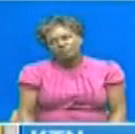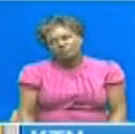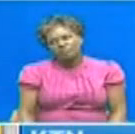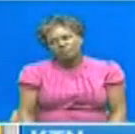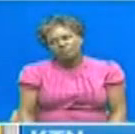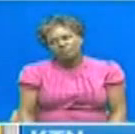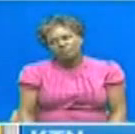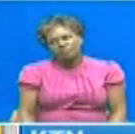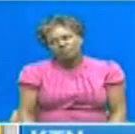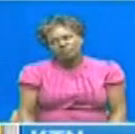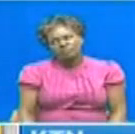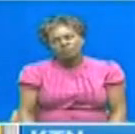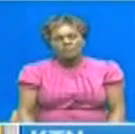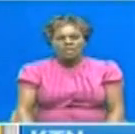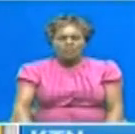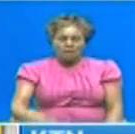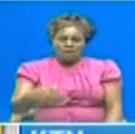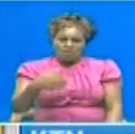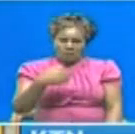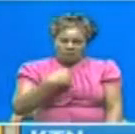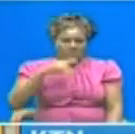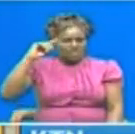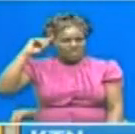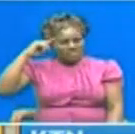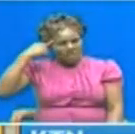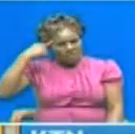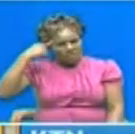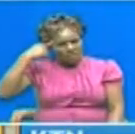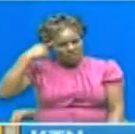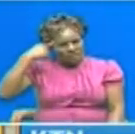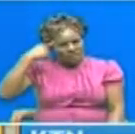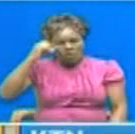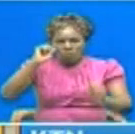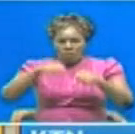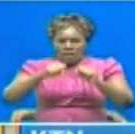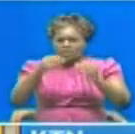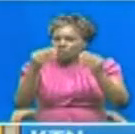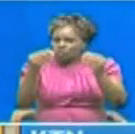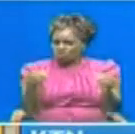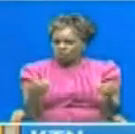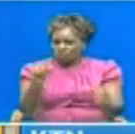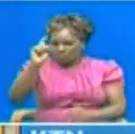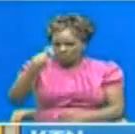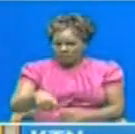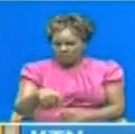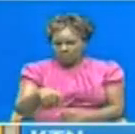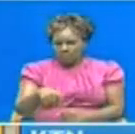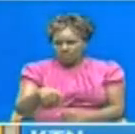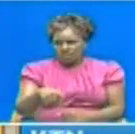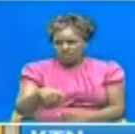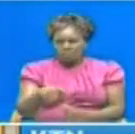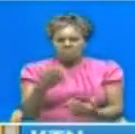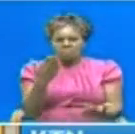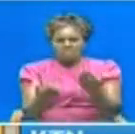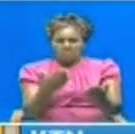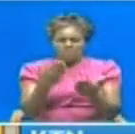Ultimately, we'll have to think of a workable solution. Just dumping, like